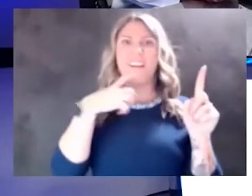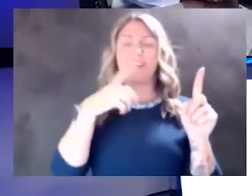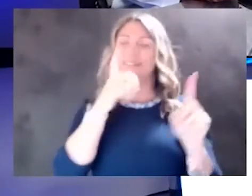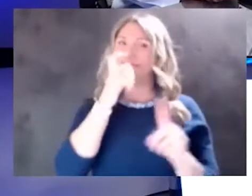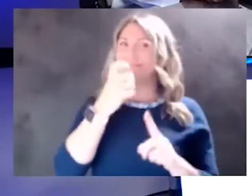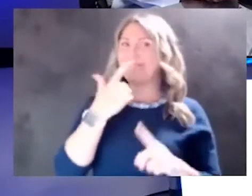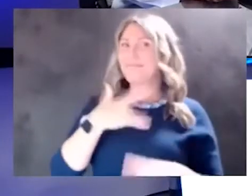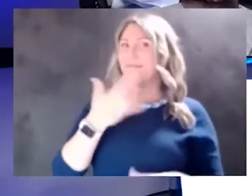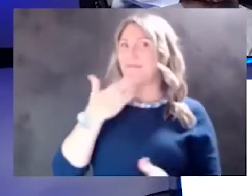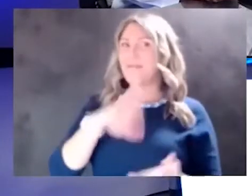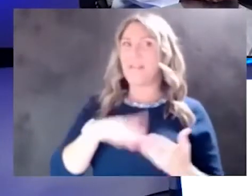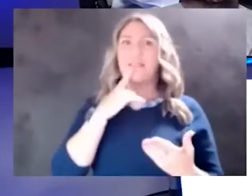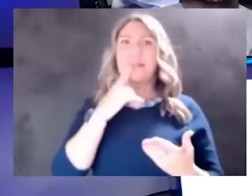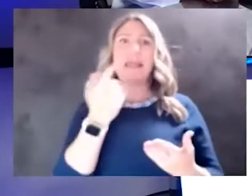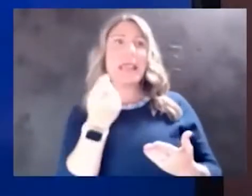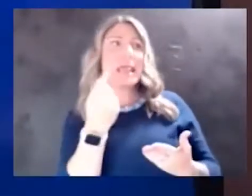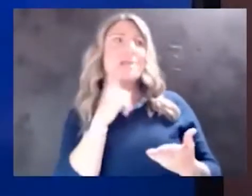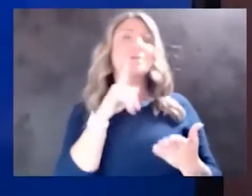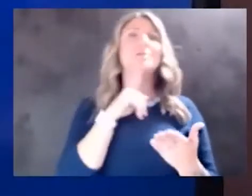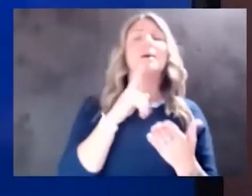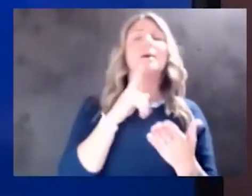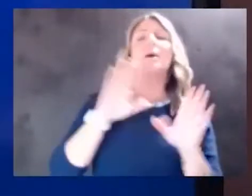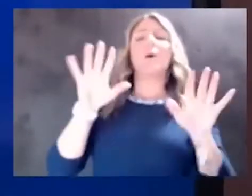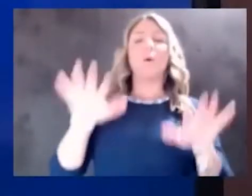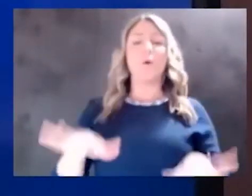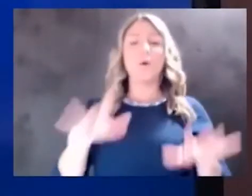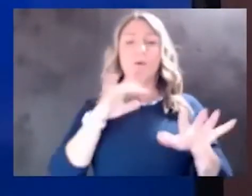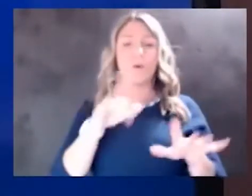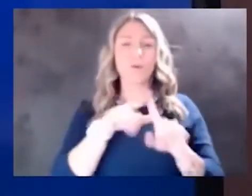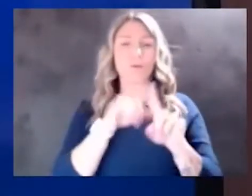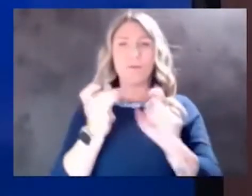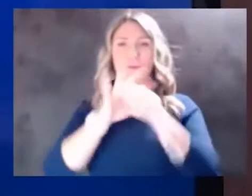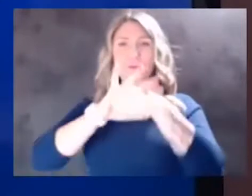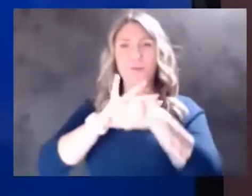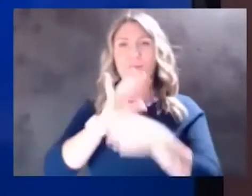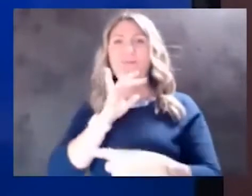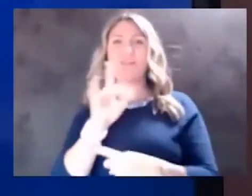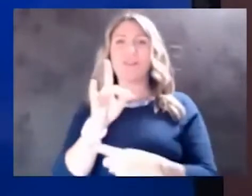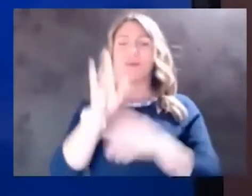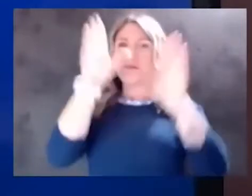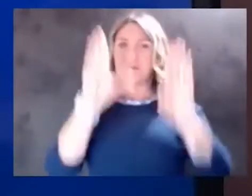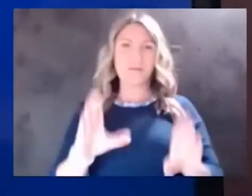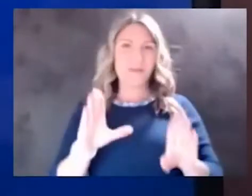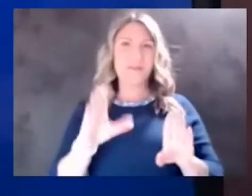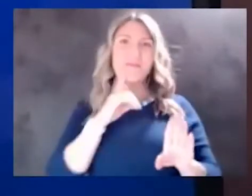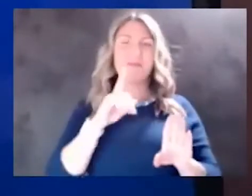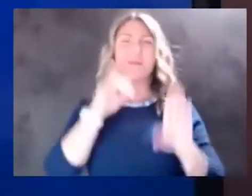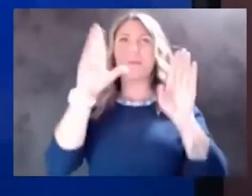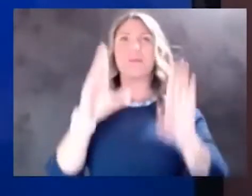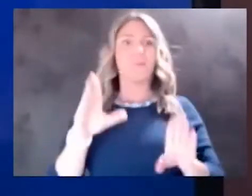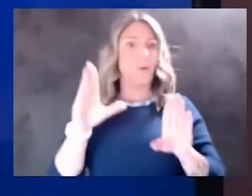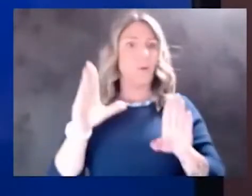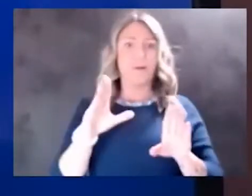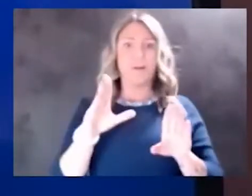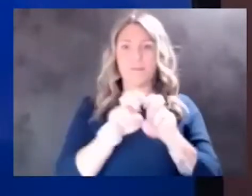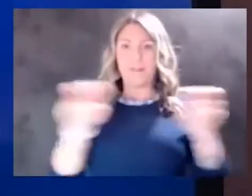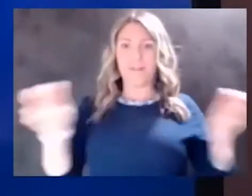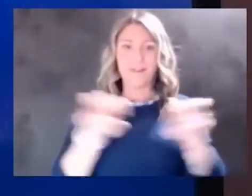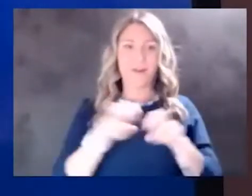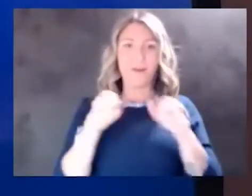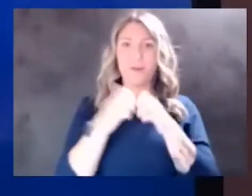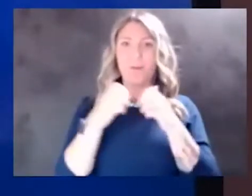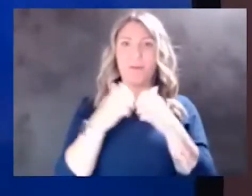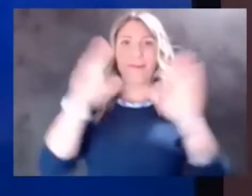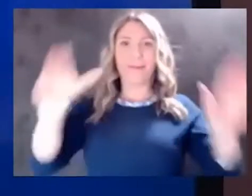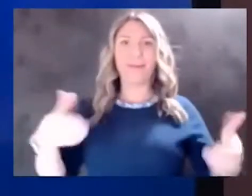bit of relief throughout the last few months with COVID, which has been terrific. And today we have a great lineup of guests who are going to help us even more with that conversation.